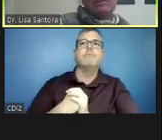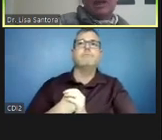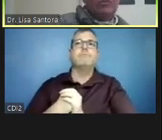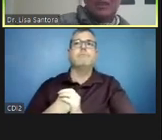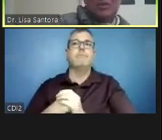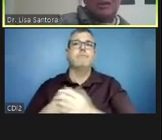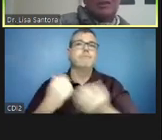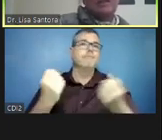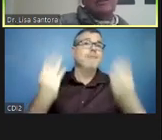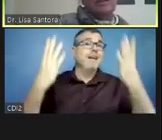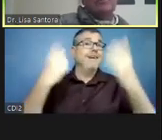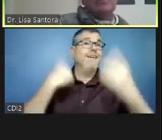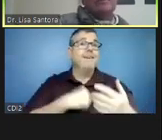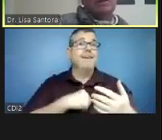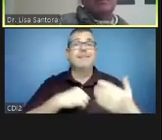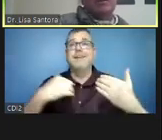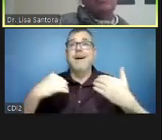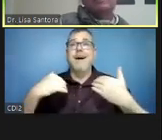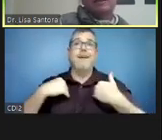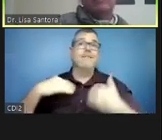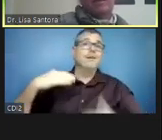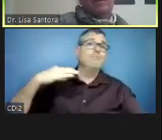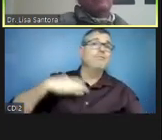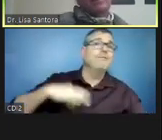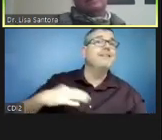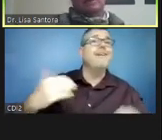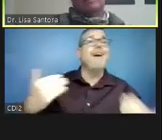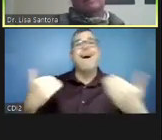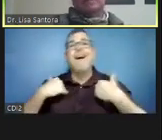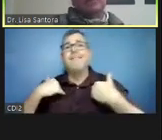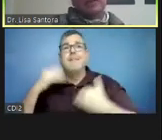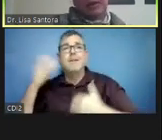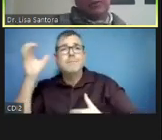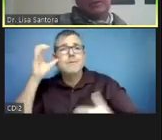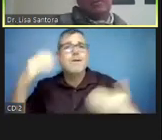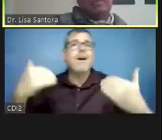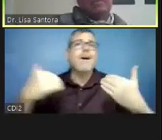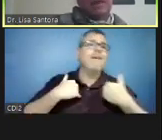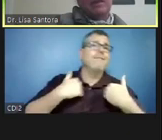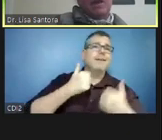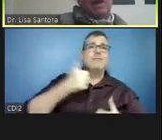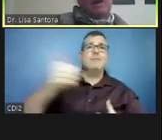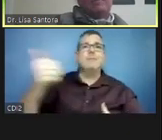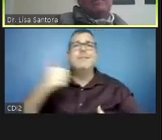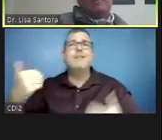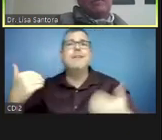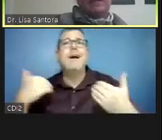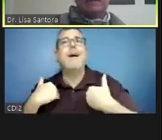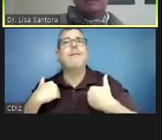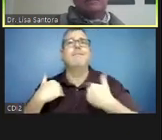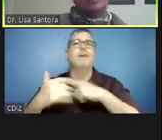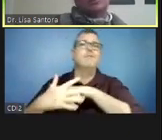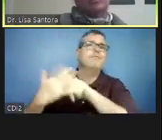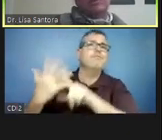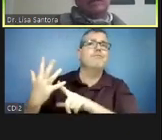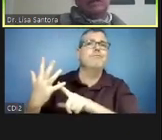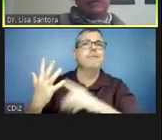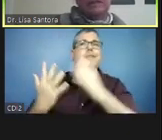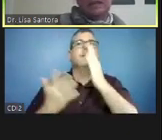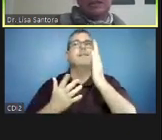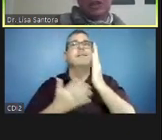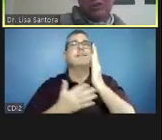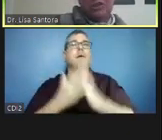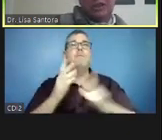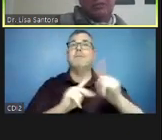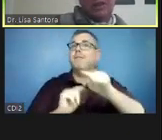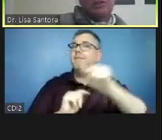and a lot of resources. And then there's others that have many significant barriers that may make making that decision around getting